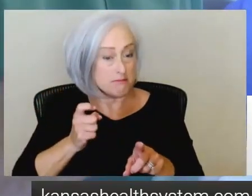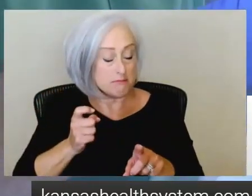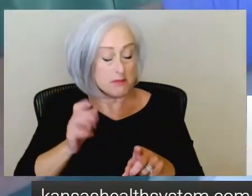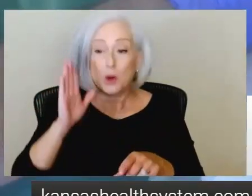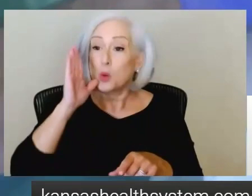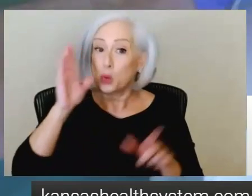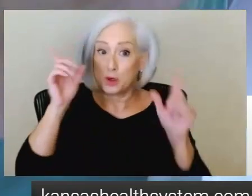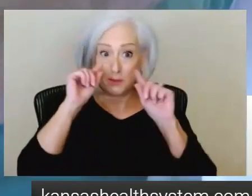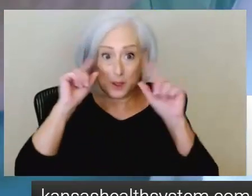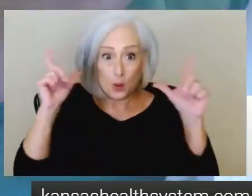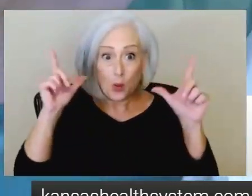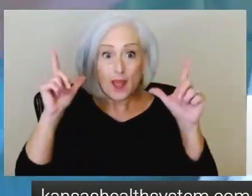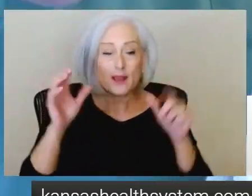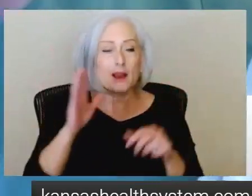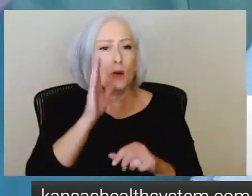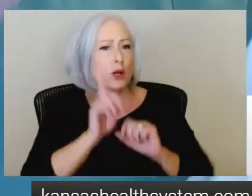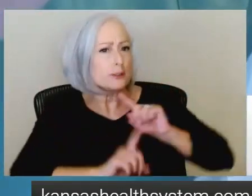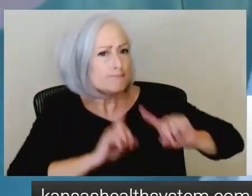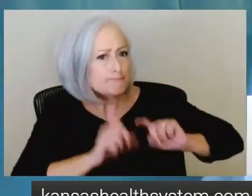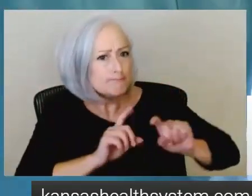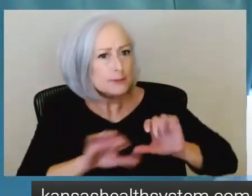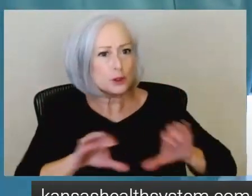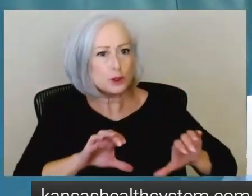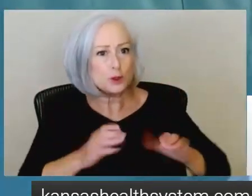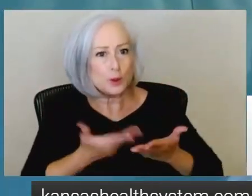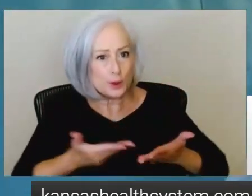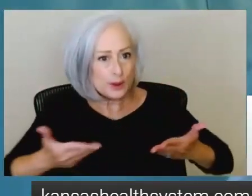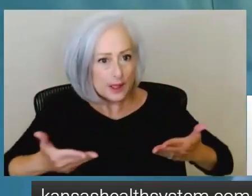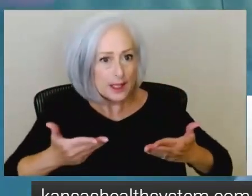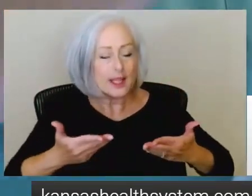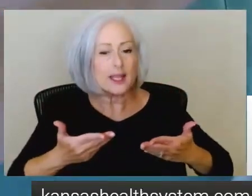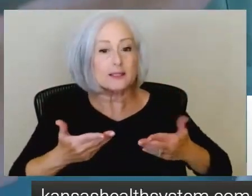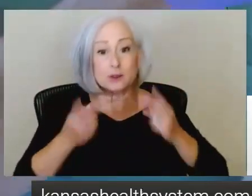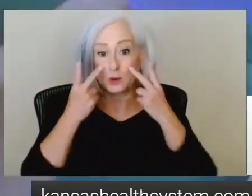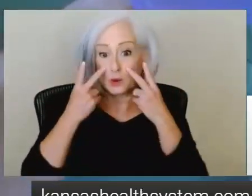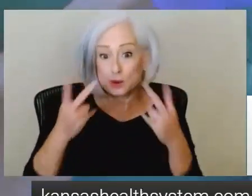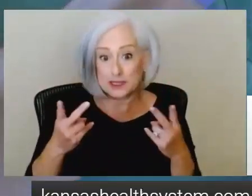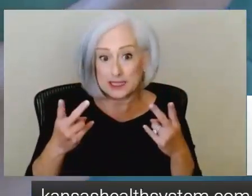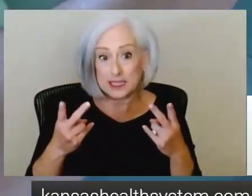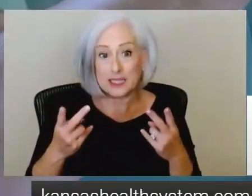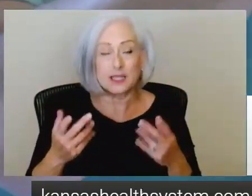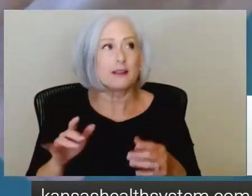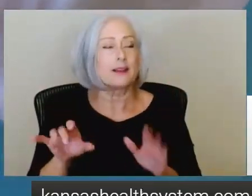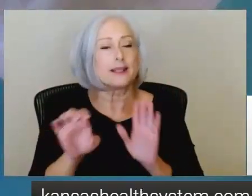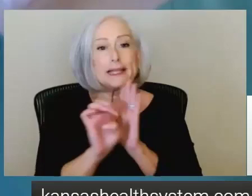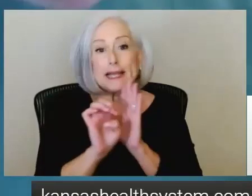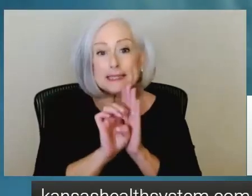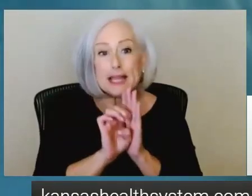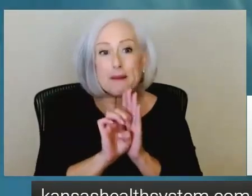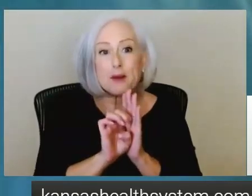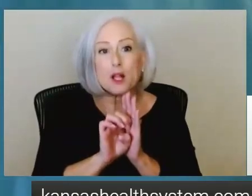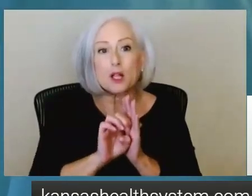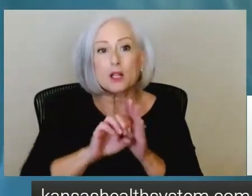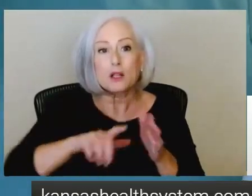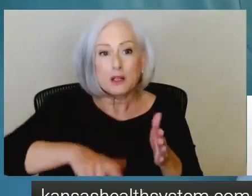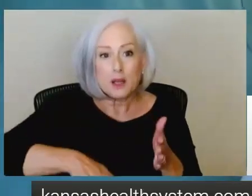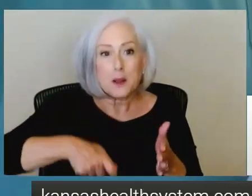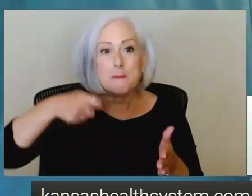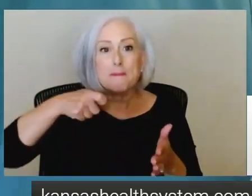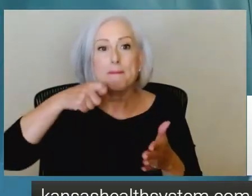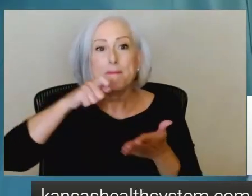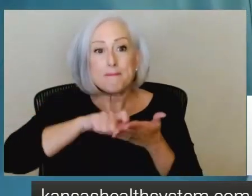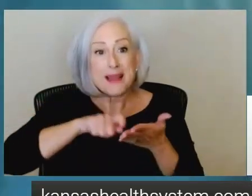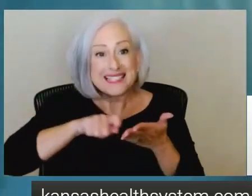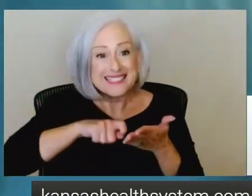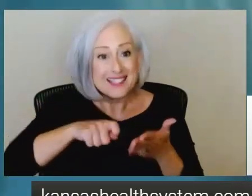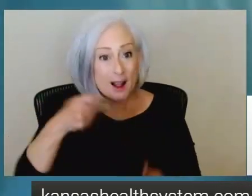her perform certain tasks to see, okay, try to hold this pencil, try to write something, move your hand as